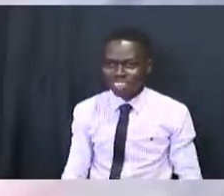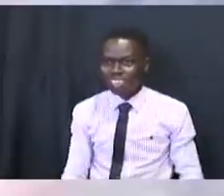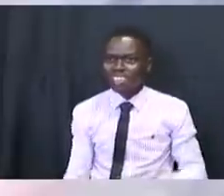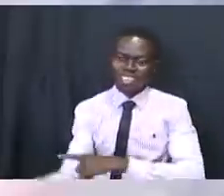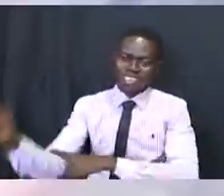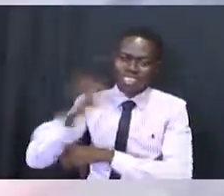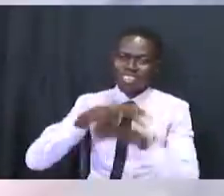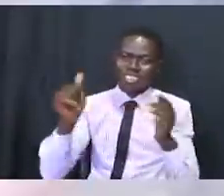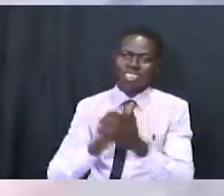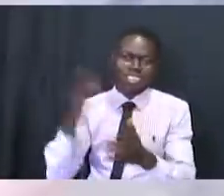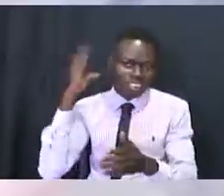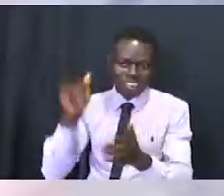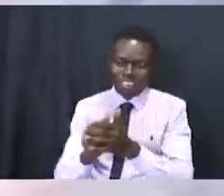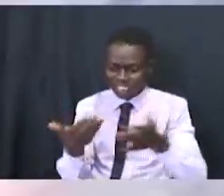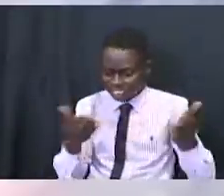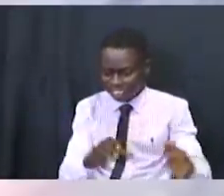dead,